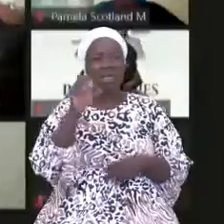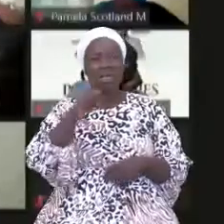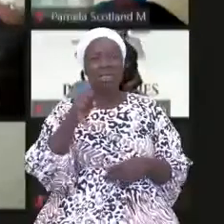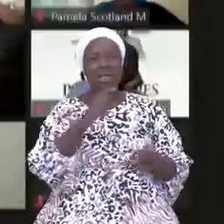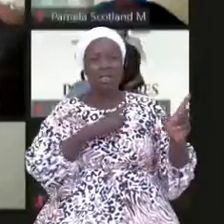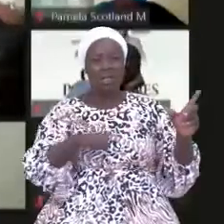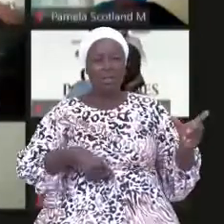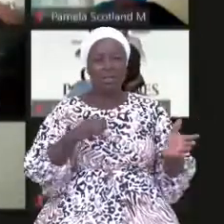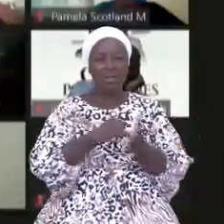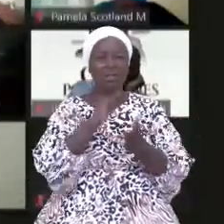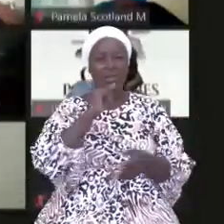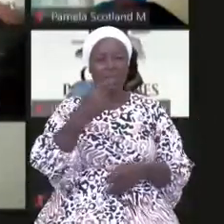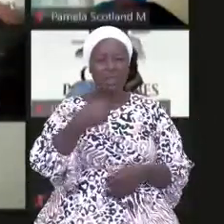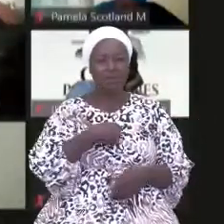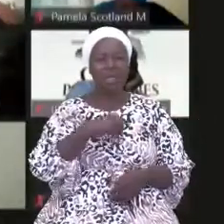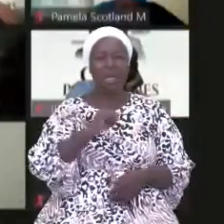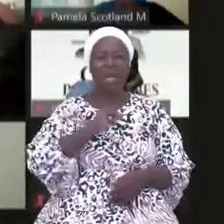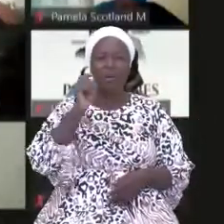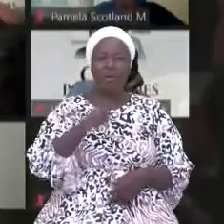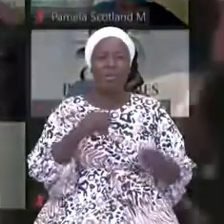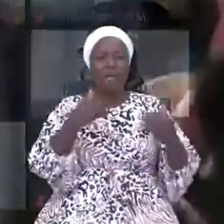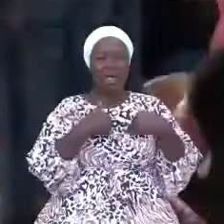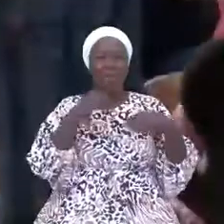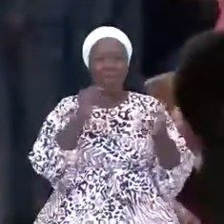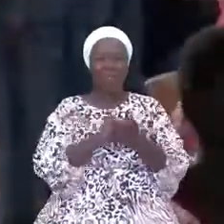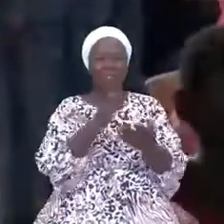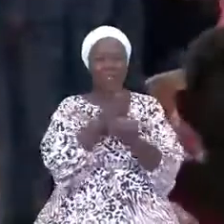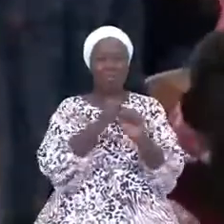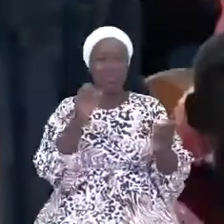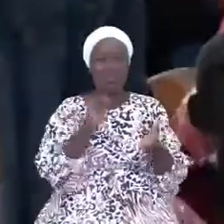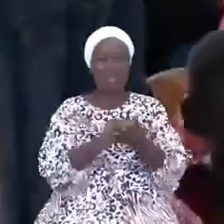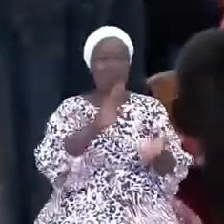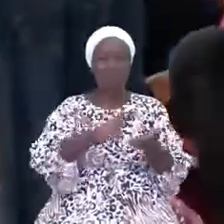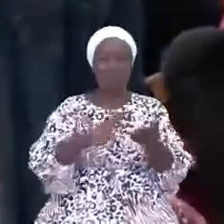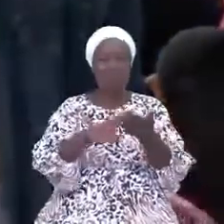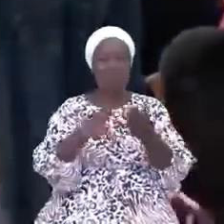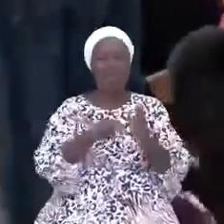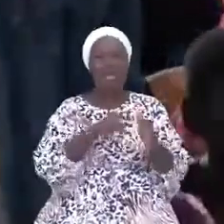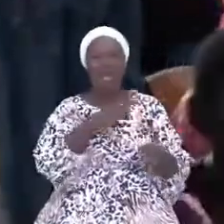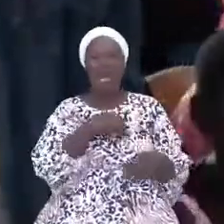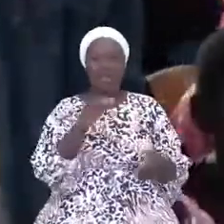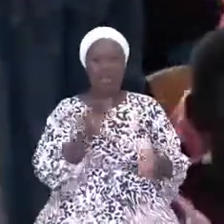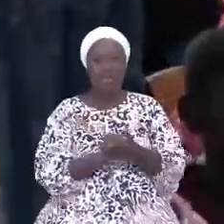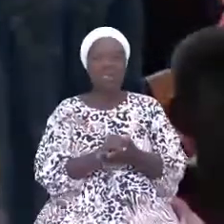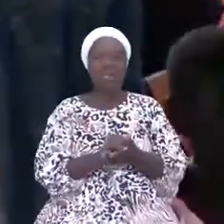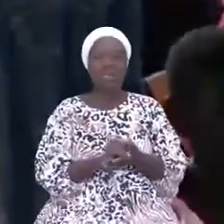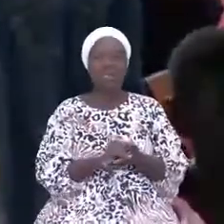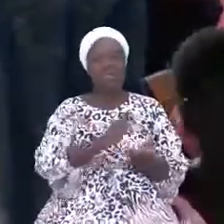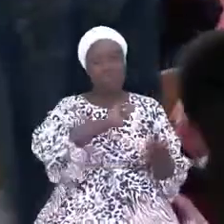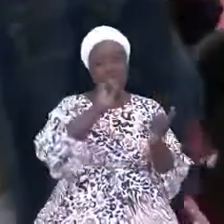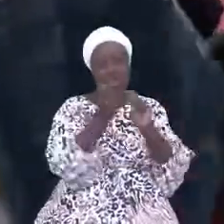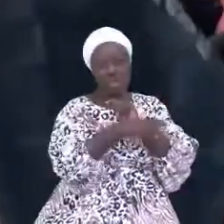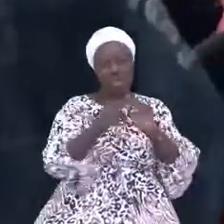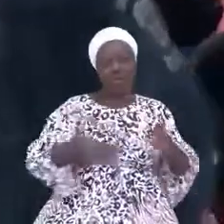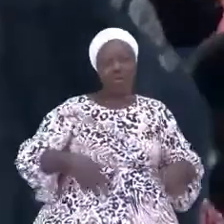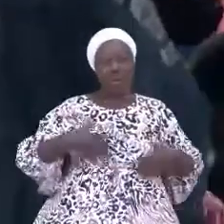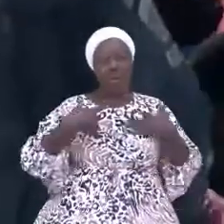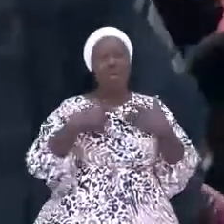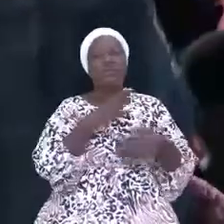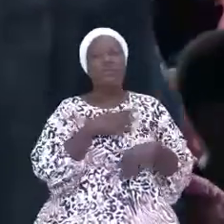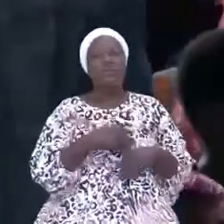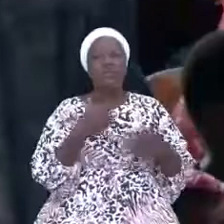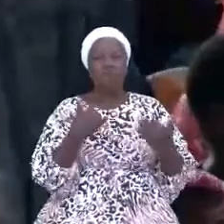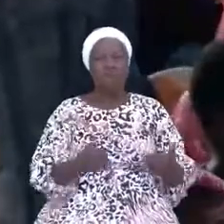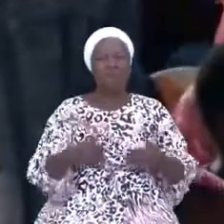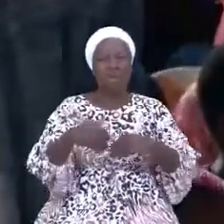me. I must have that salvation, that forgiveness, and that regeneration renewal